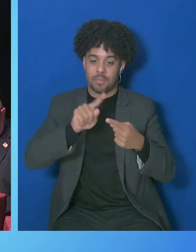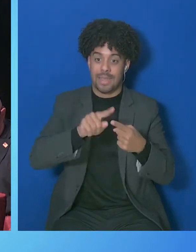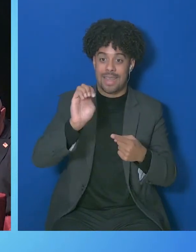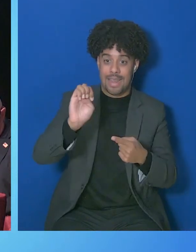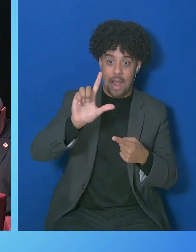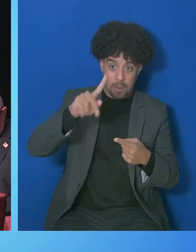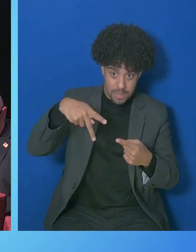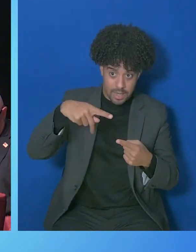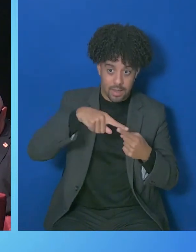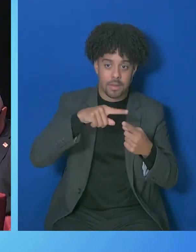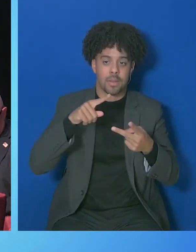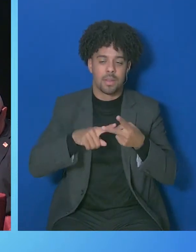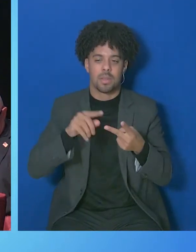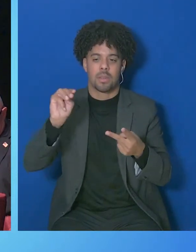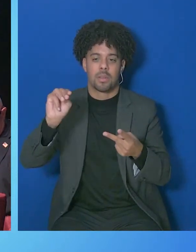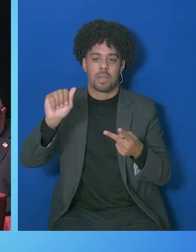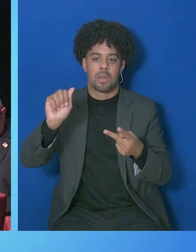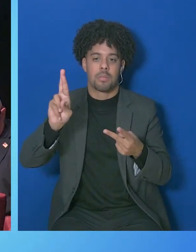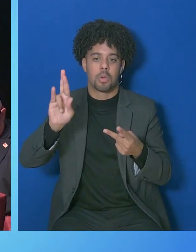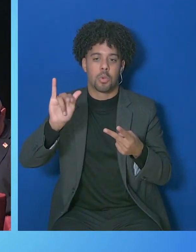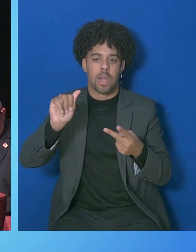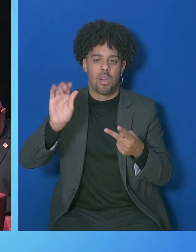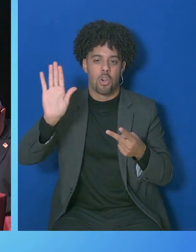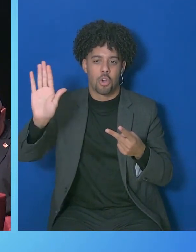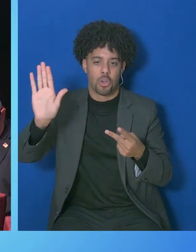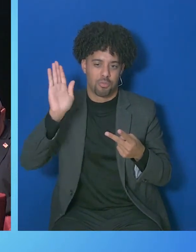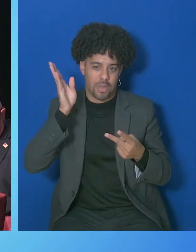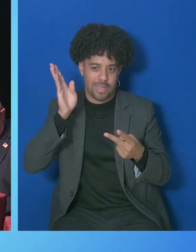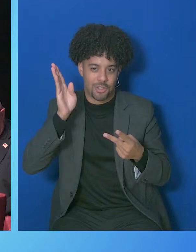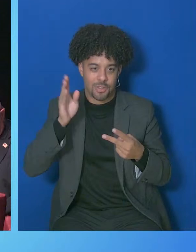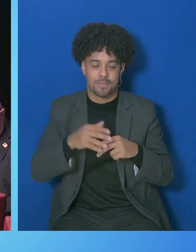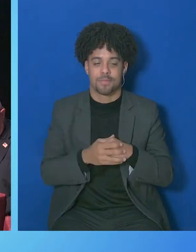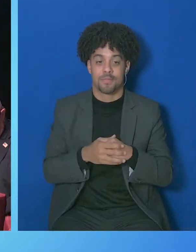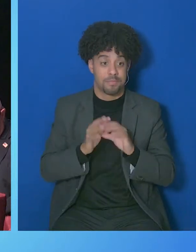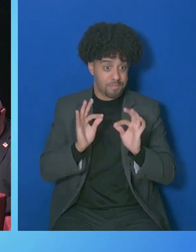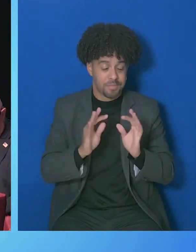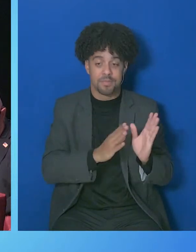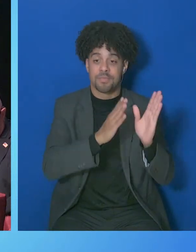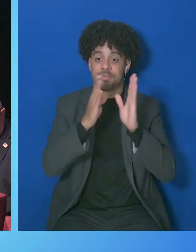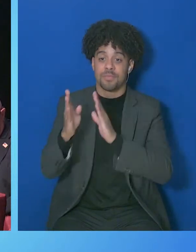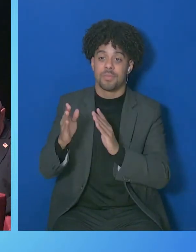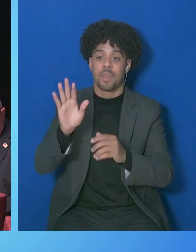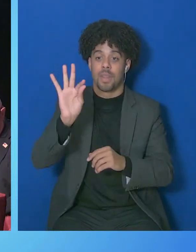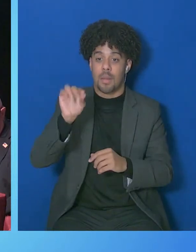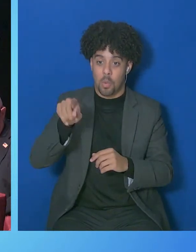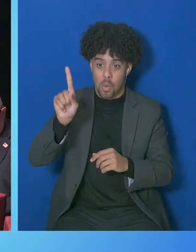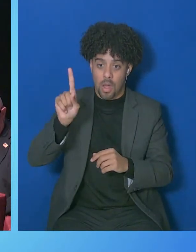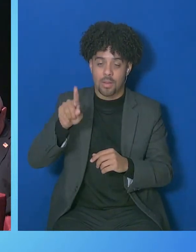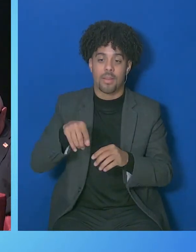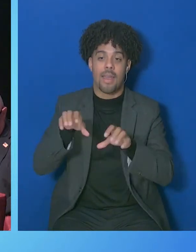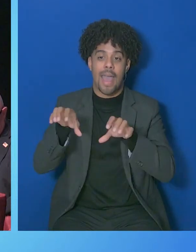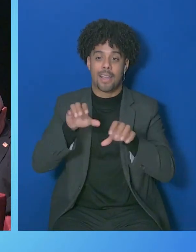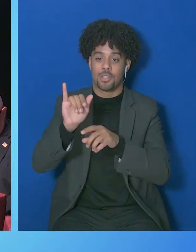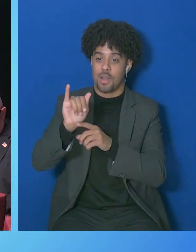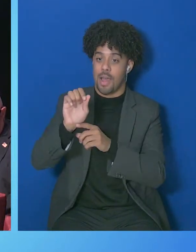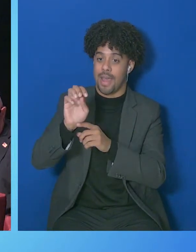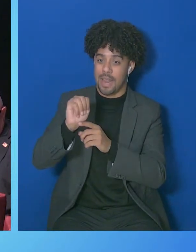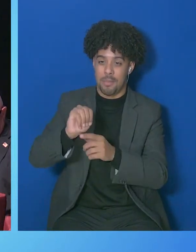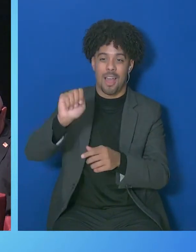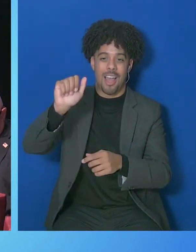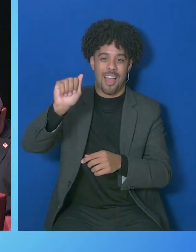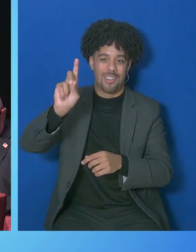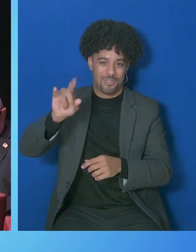righty, moving on to 9.1, action item adjournment. This is